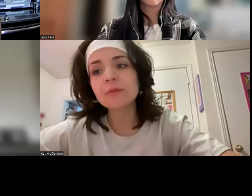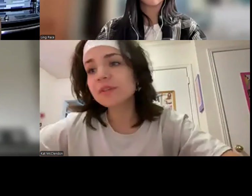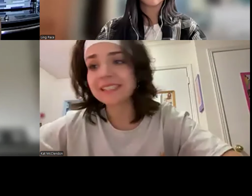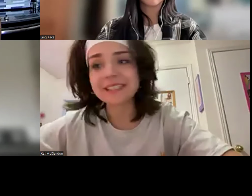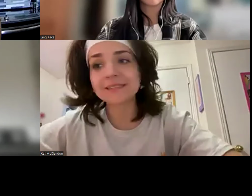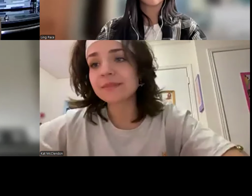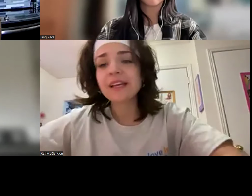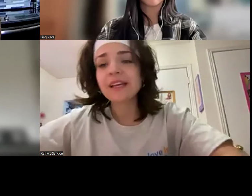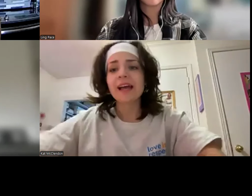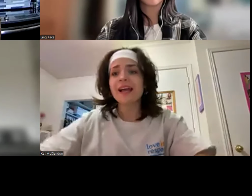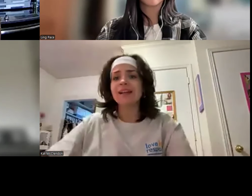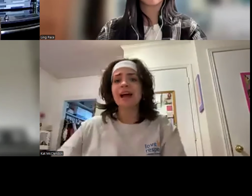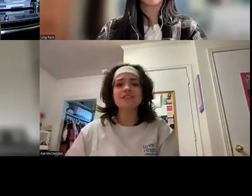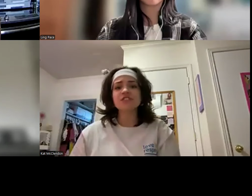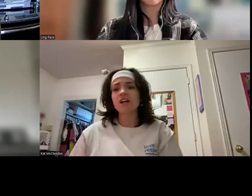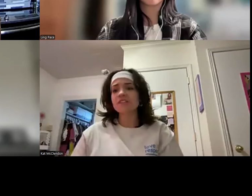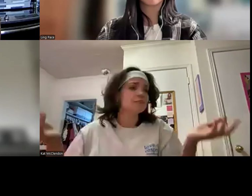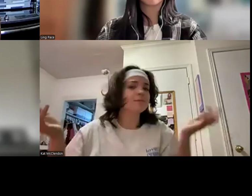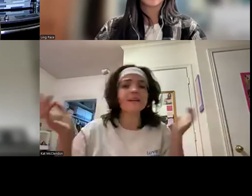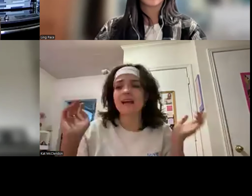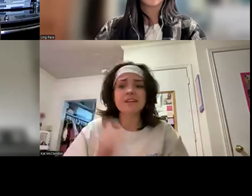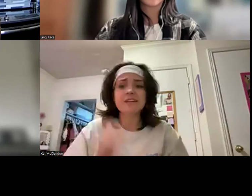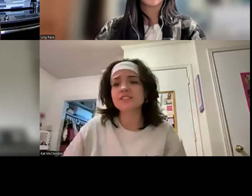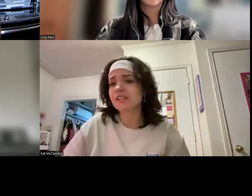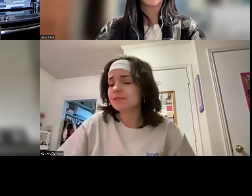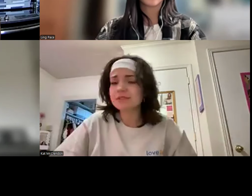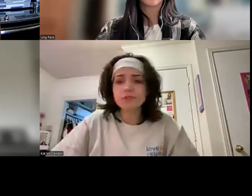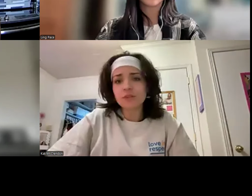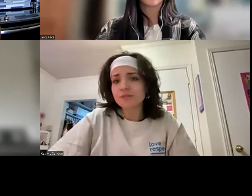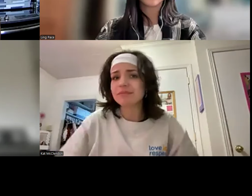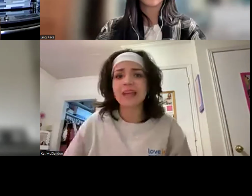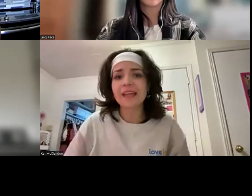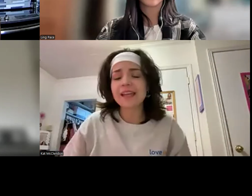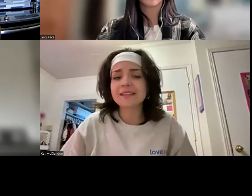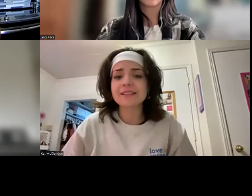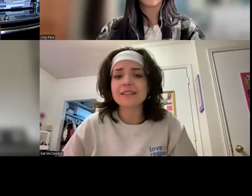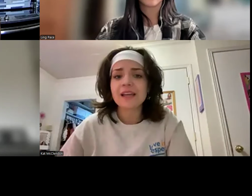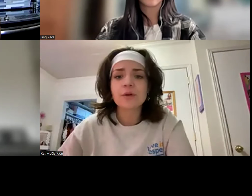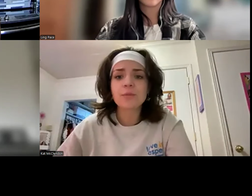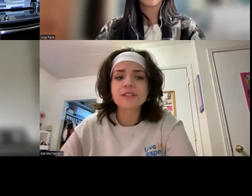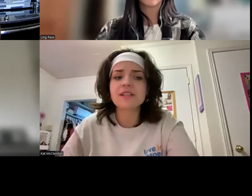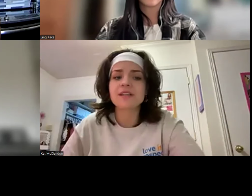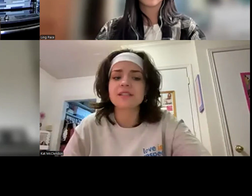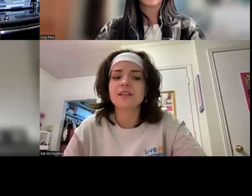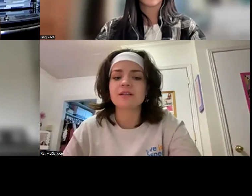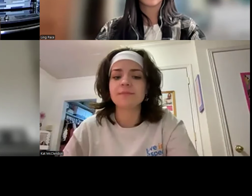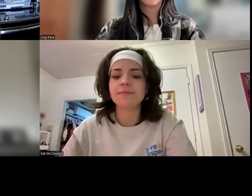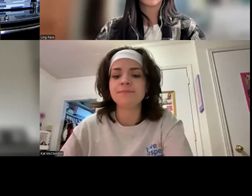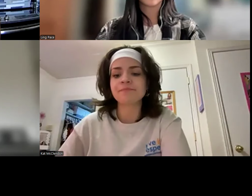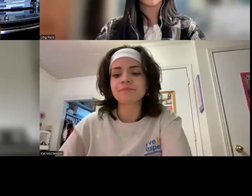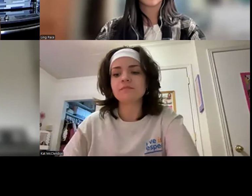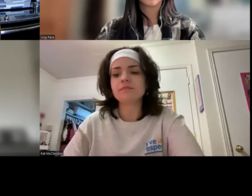I really didn't. And I just thought that was my life. I just thought it was normal. And it wasn't